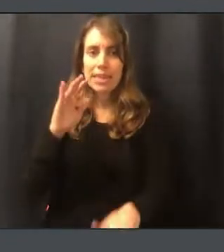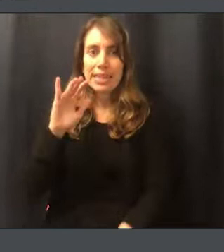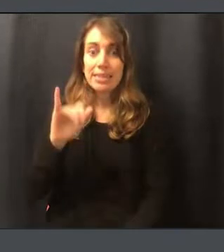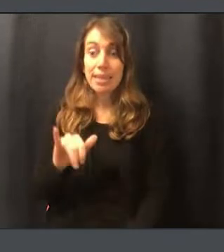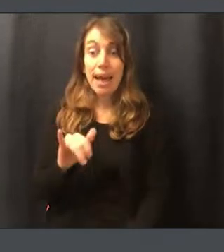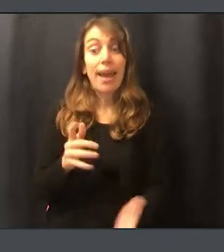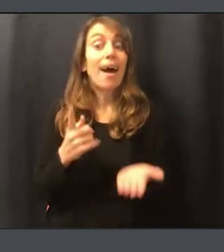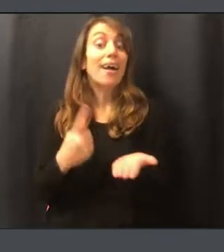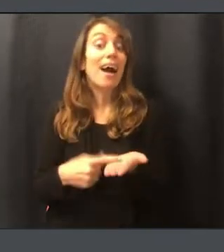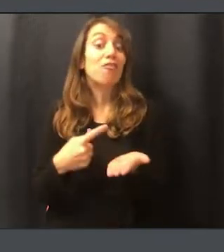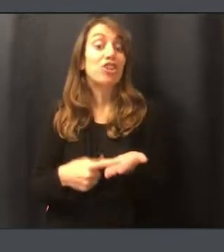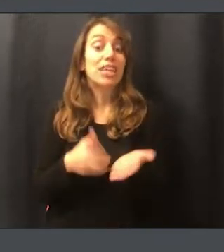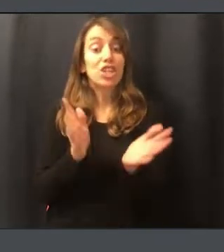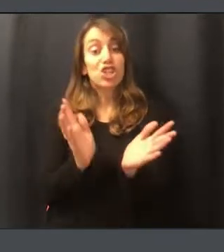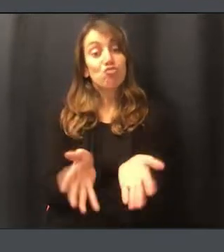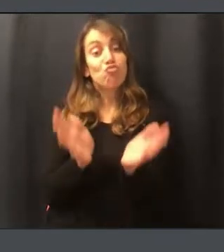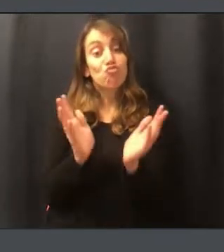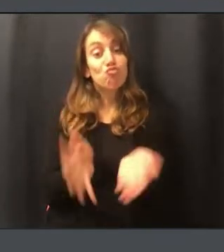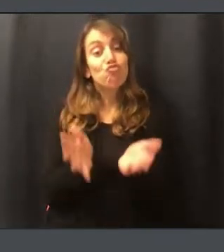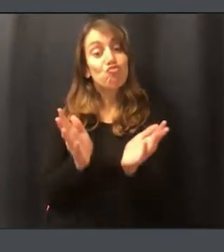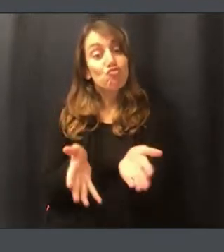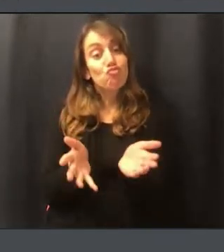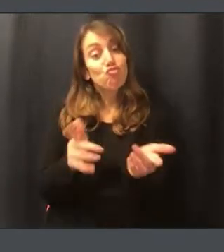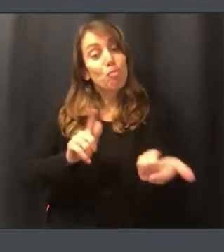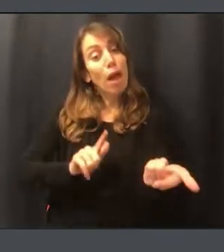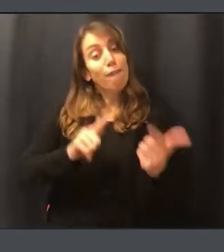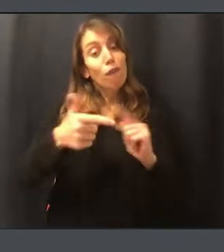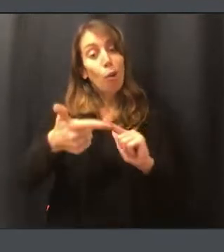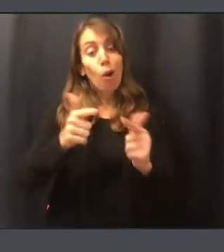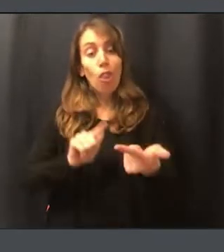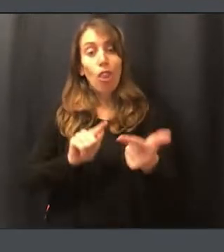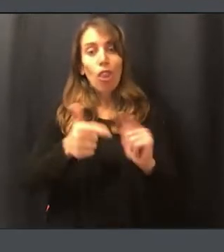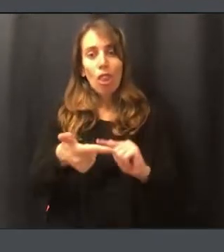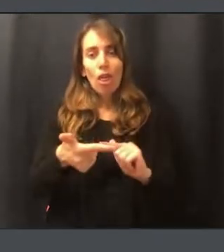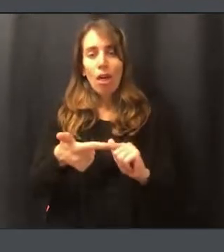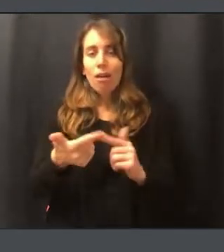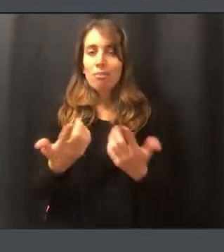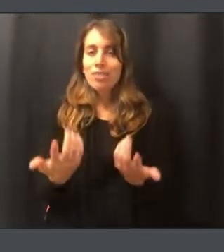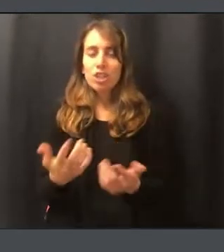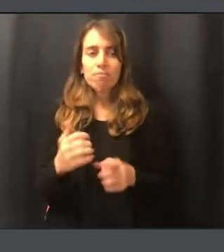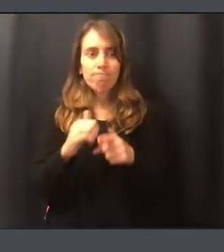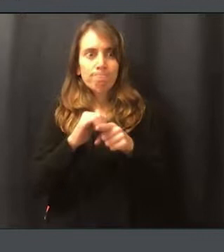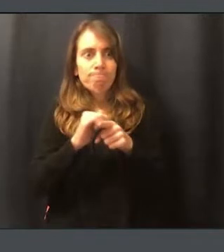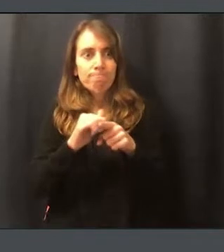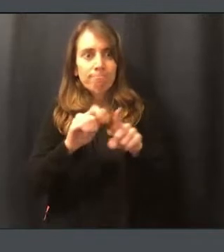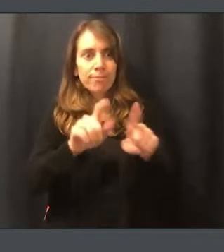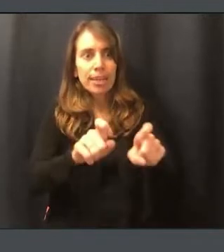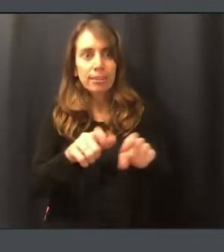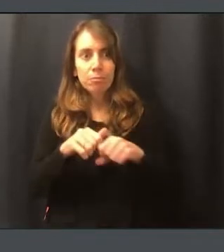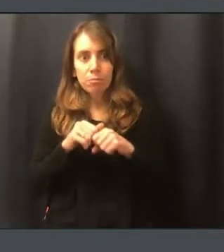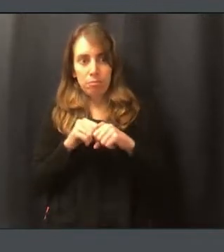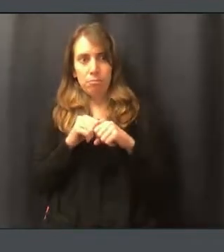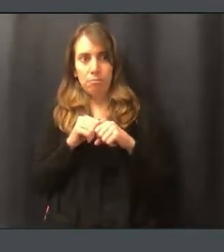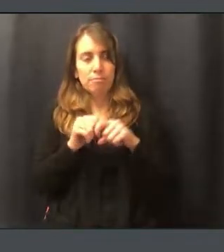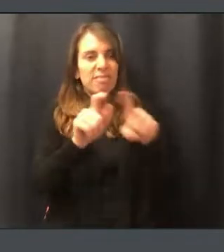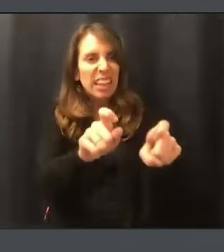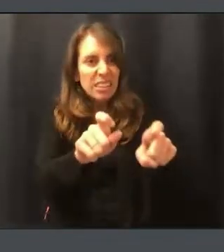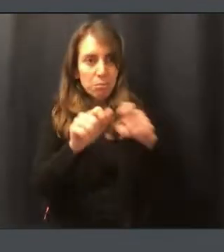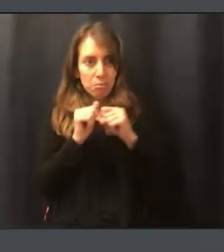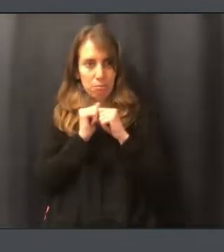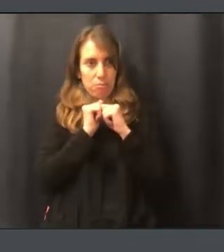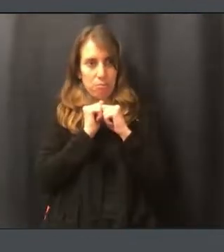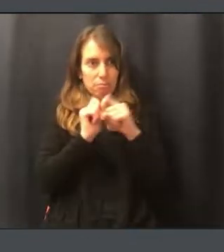it a conversation? Is it right? And so, I don't know